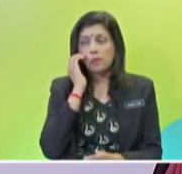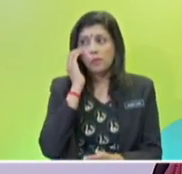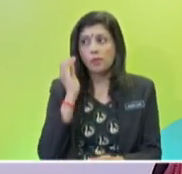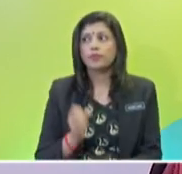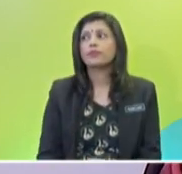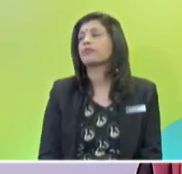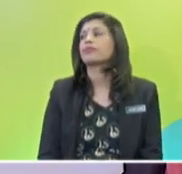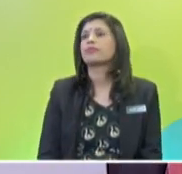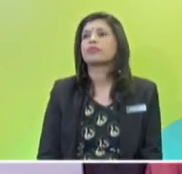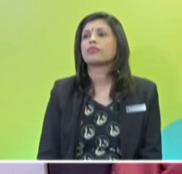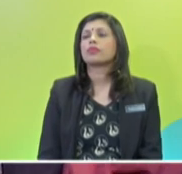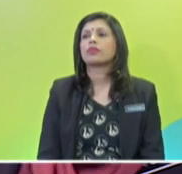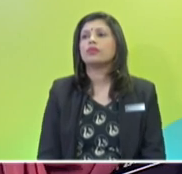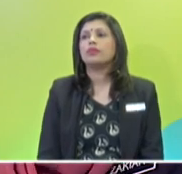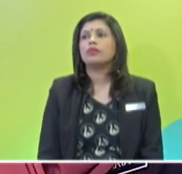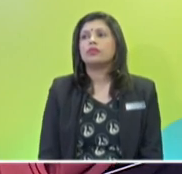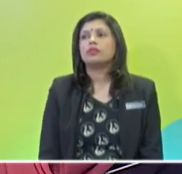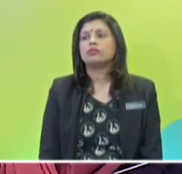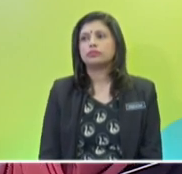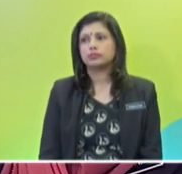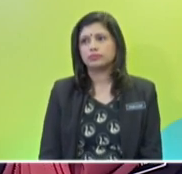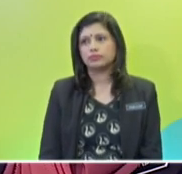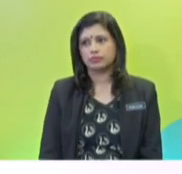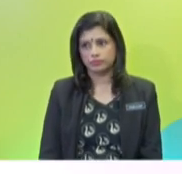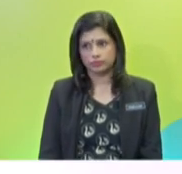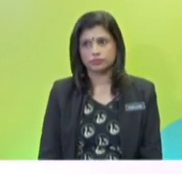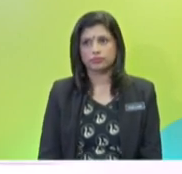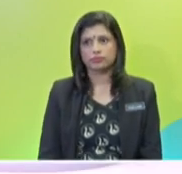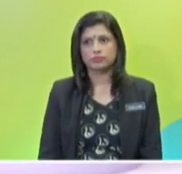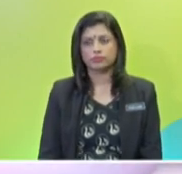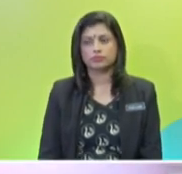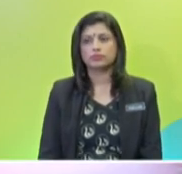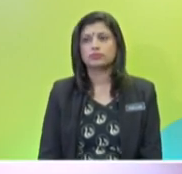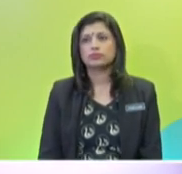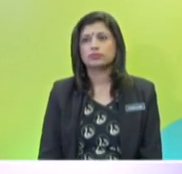Who would like to help answer this question?